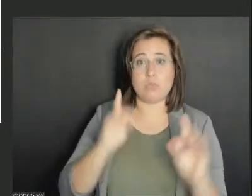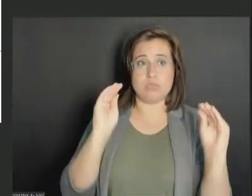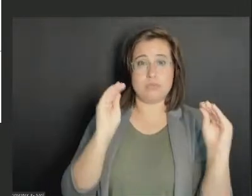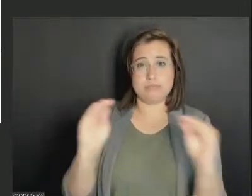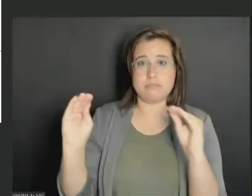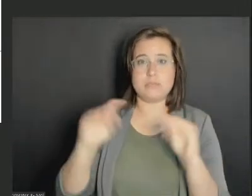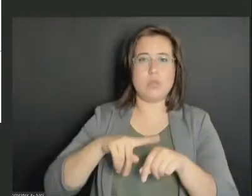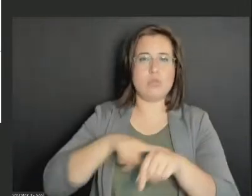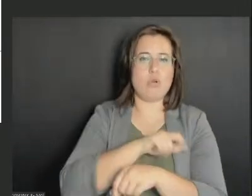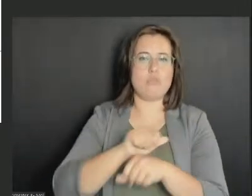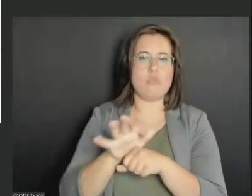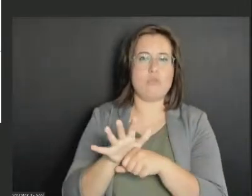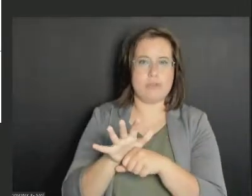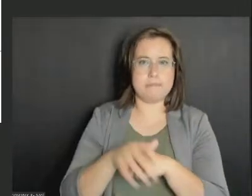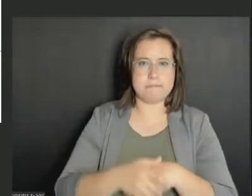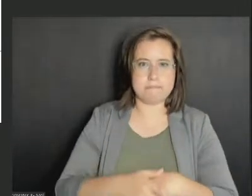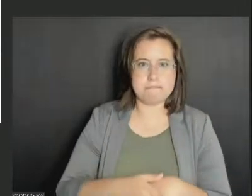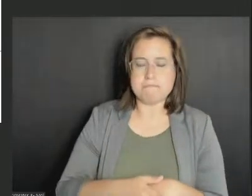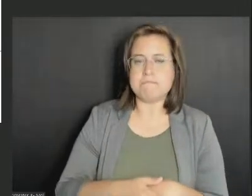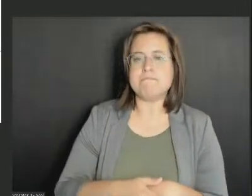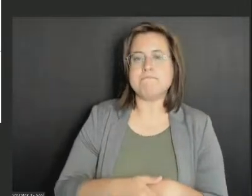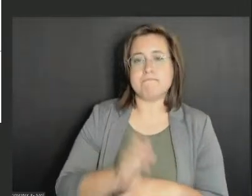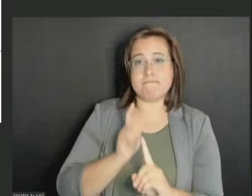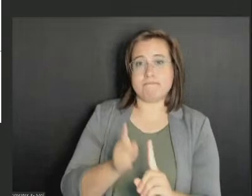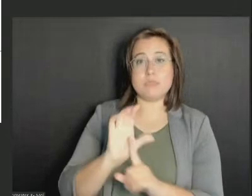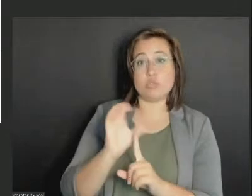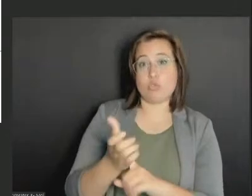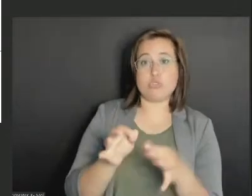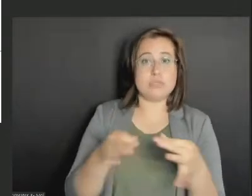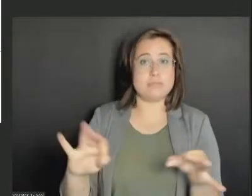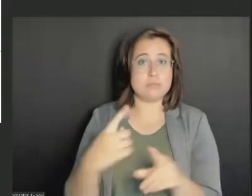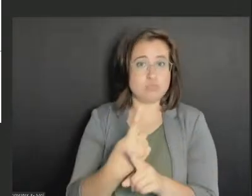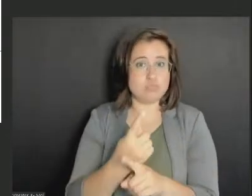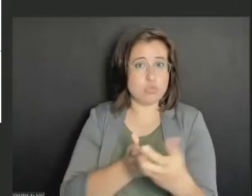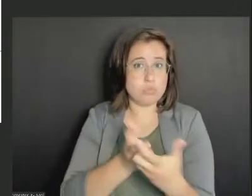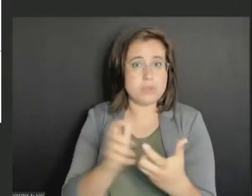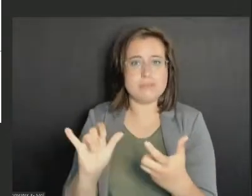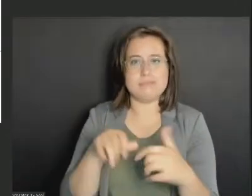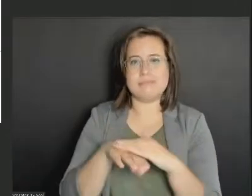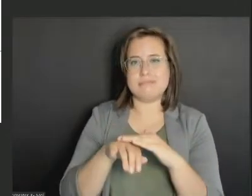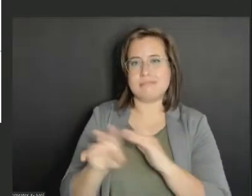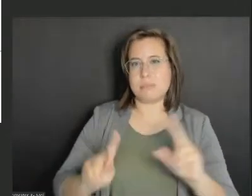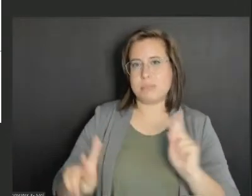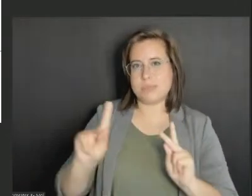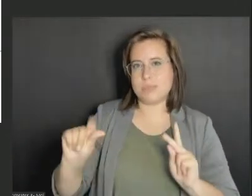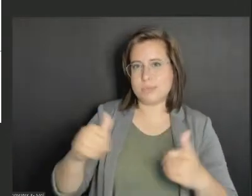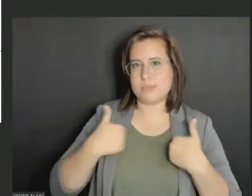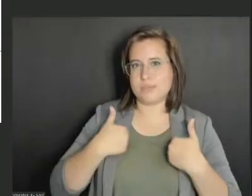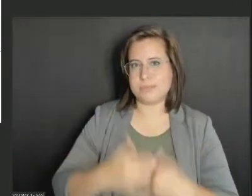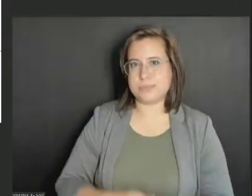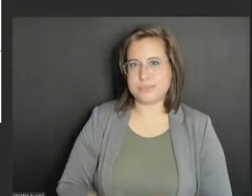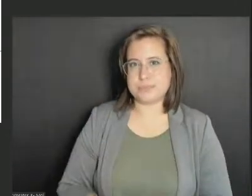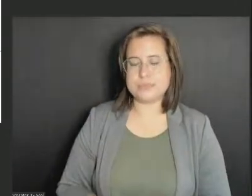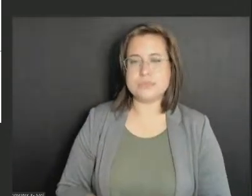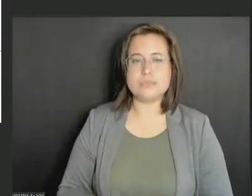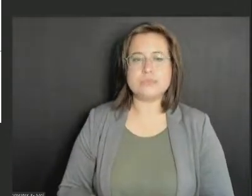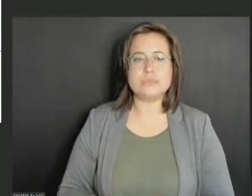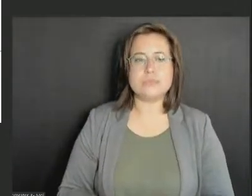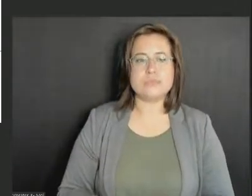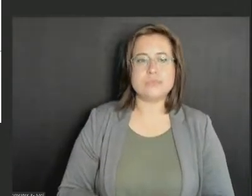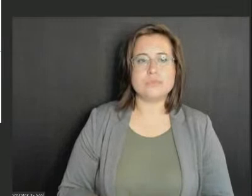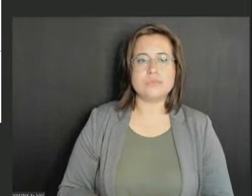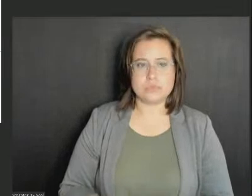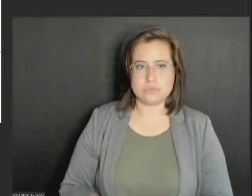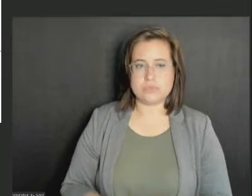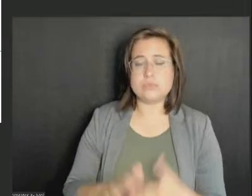COVID in ways that are culturally and linguistically appropriate and accessible to people with disabilities. Given the expertise and